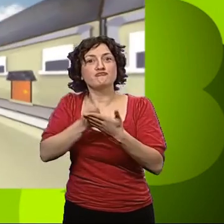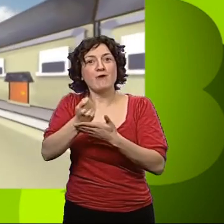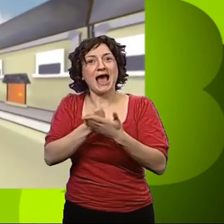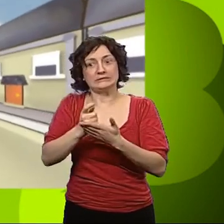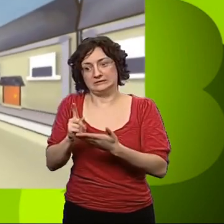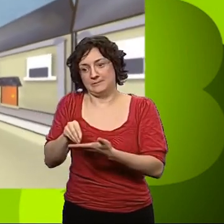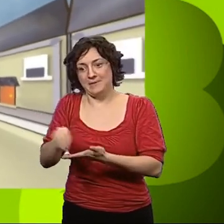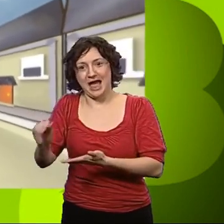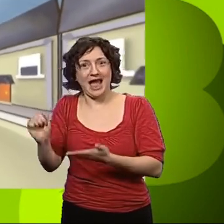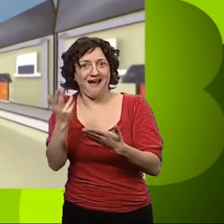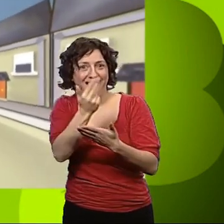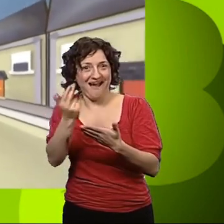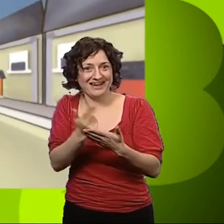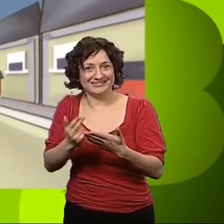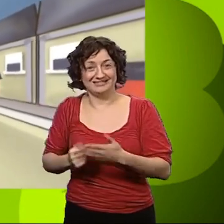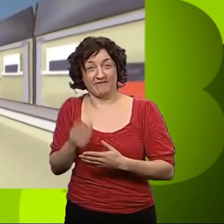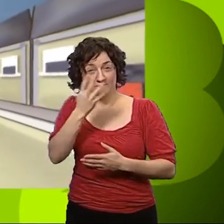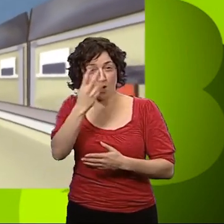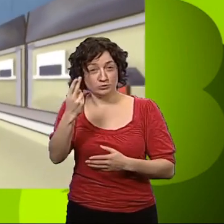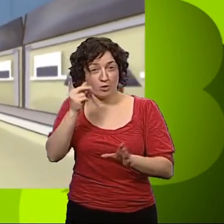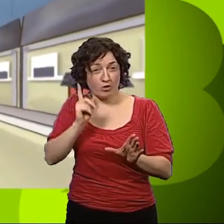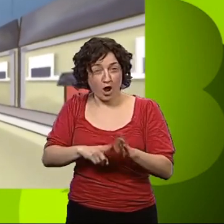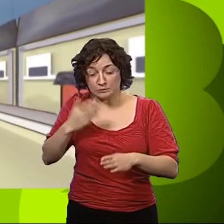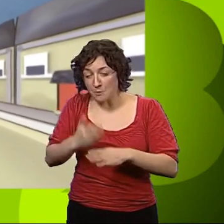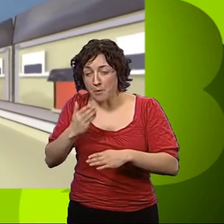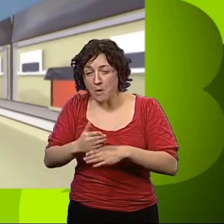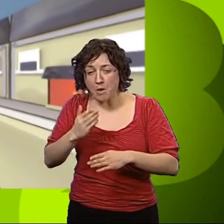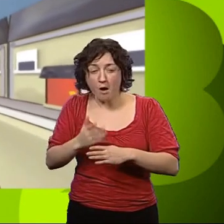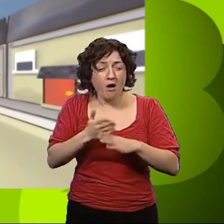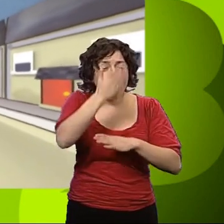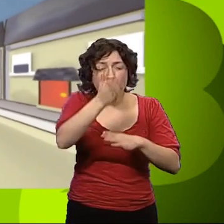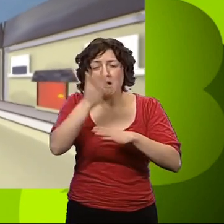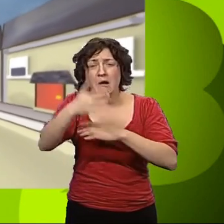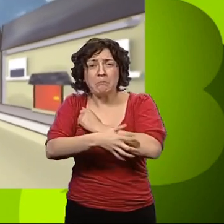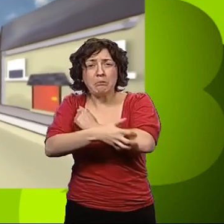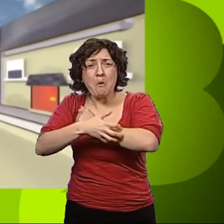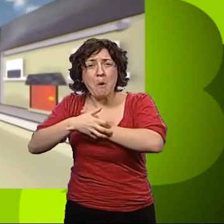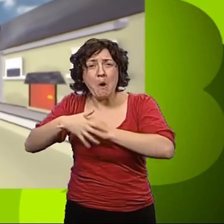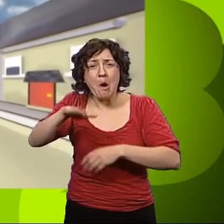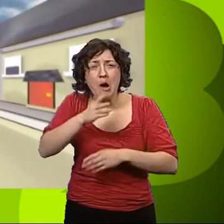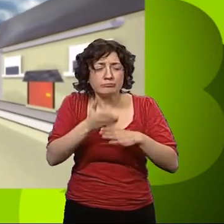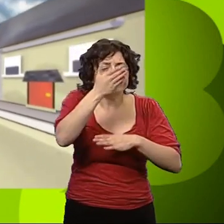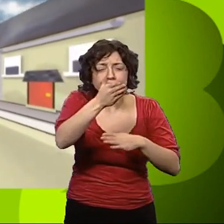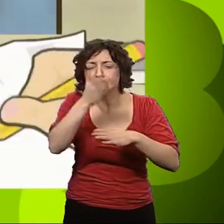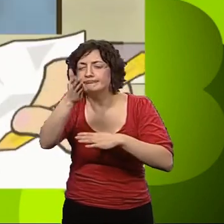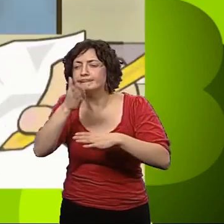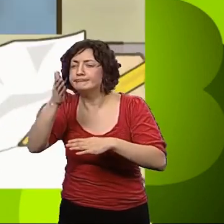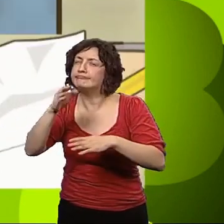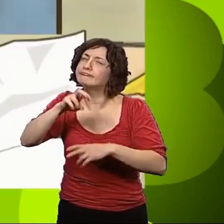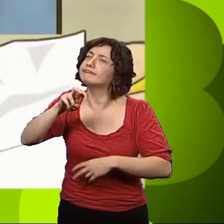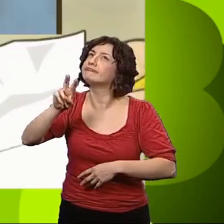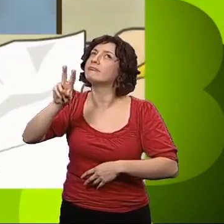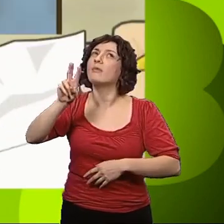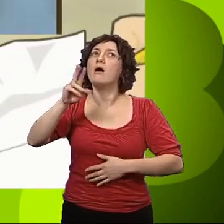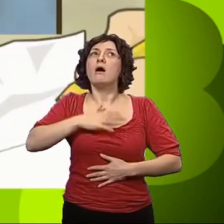years. During this time, he walked a lot in the poorest streets of Manchester. It was there he got his inspiration, and he'd stop to do